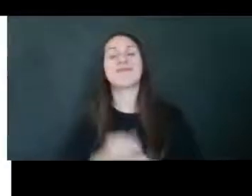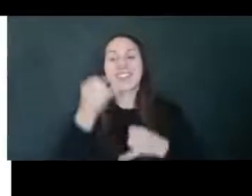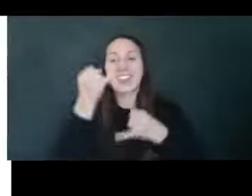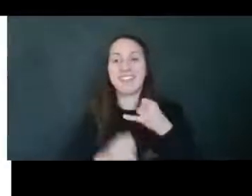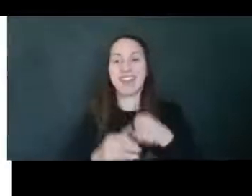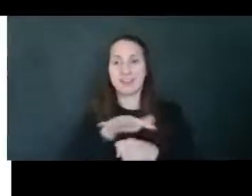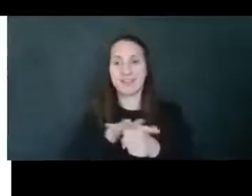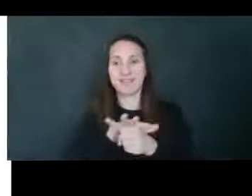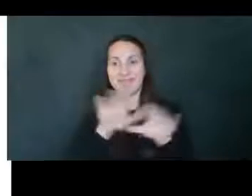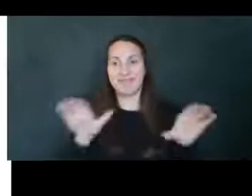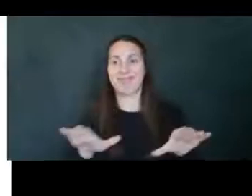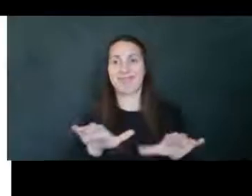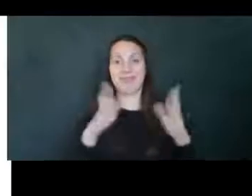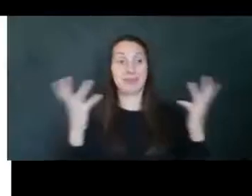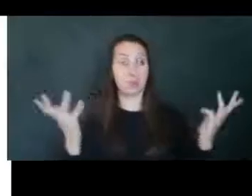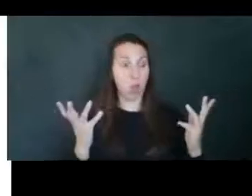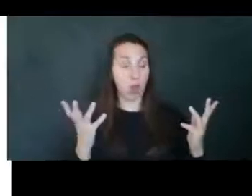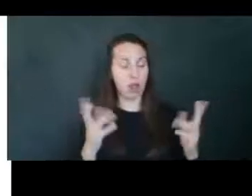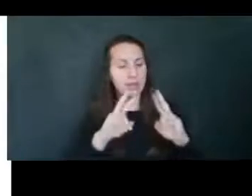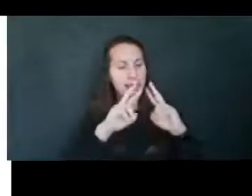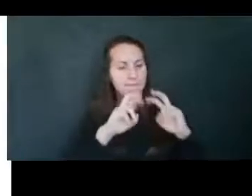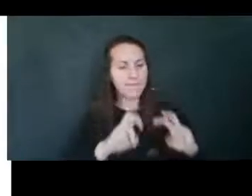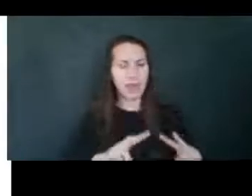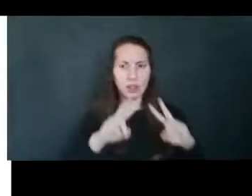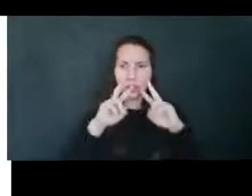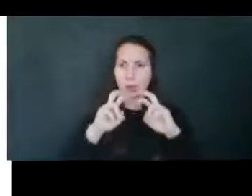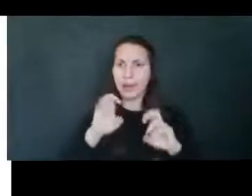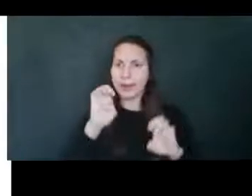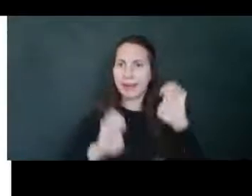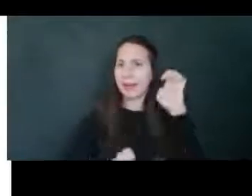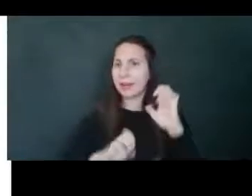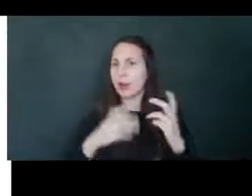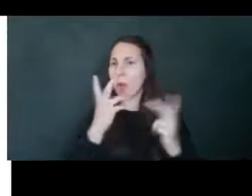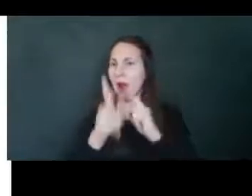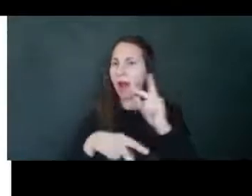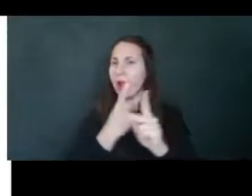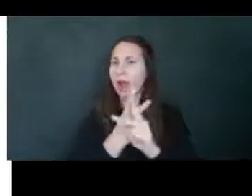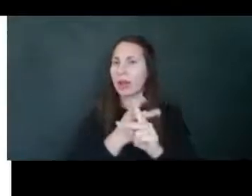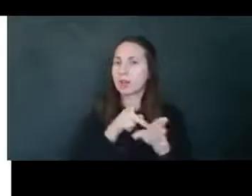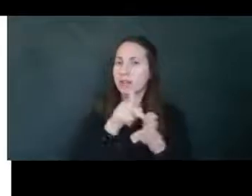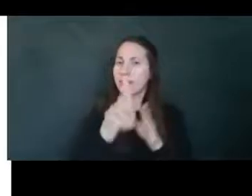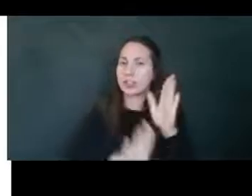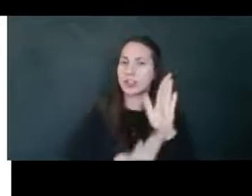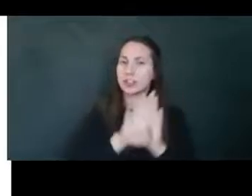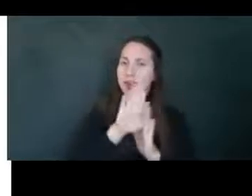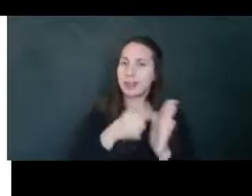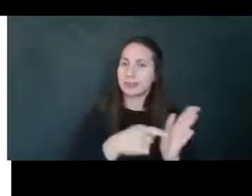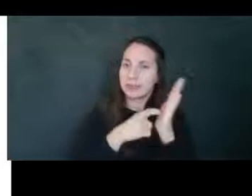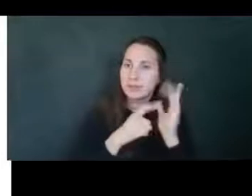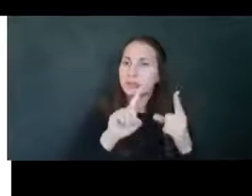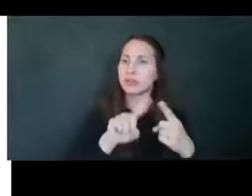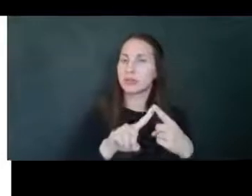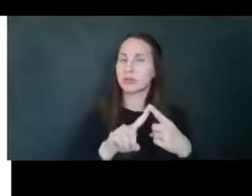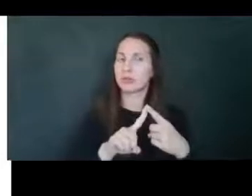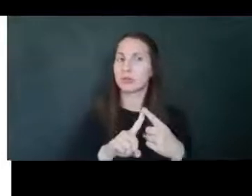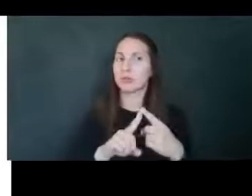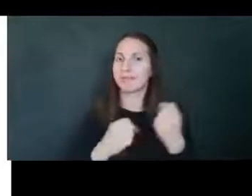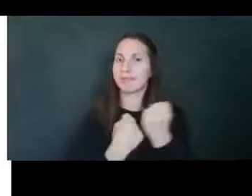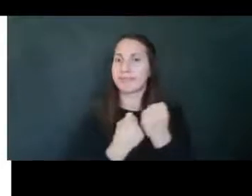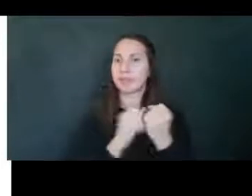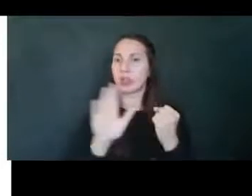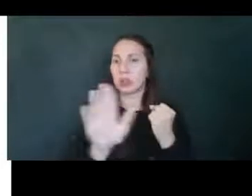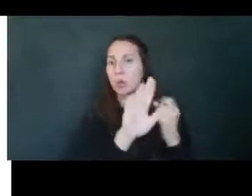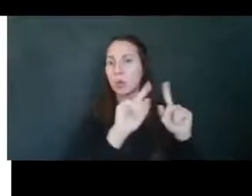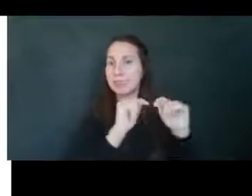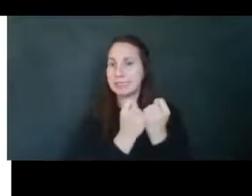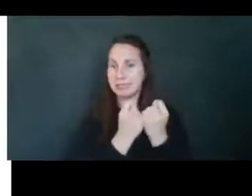is evaluating what professional development is needed to support your teams as they grow their social inclusion skills. This looks like